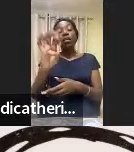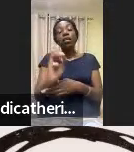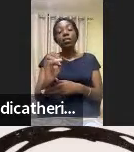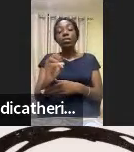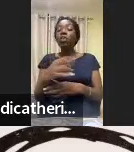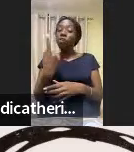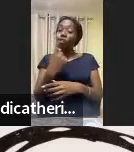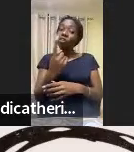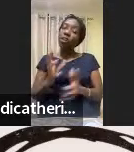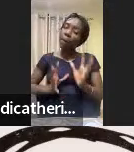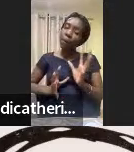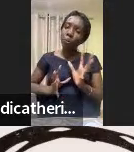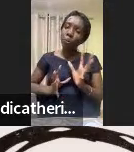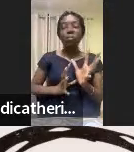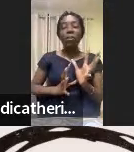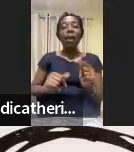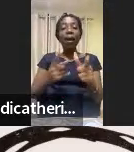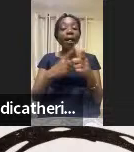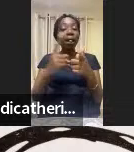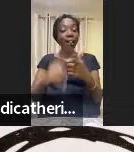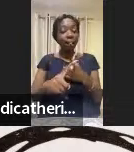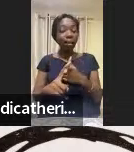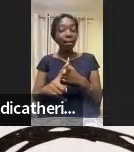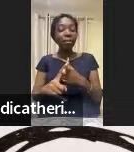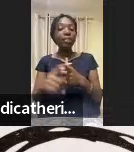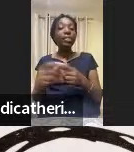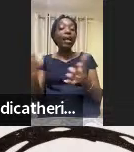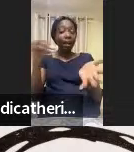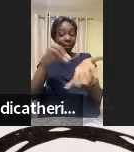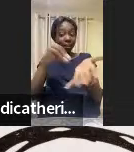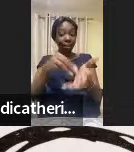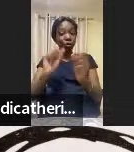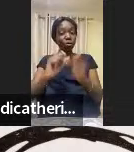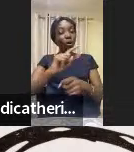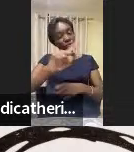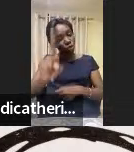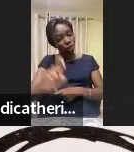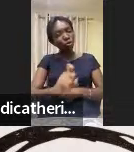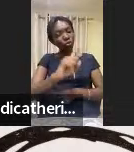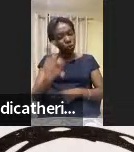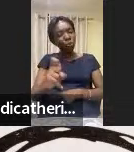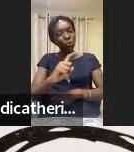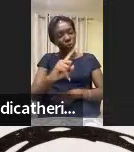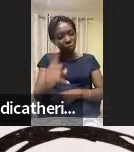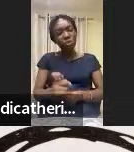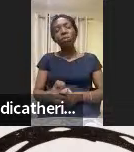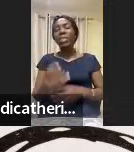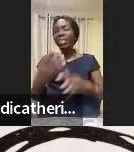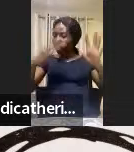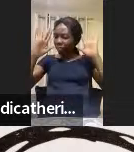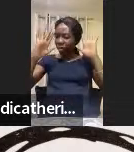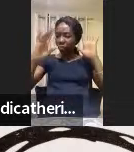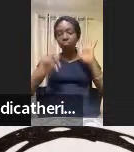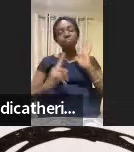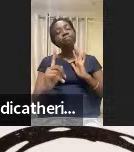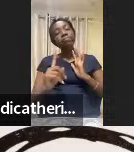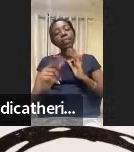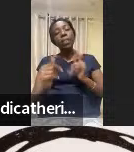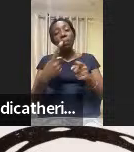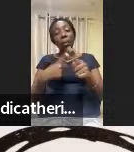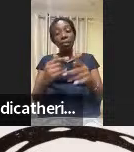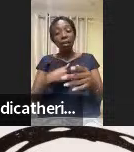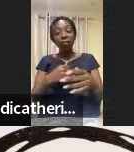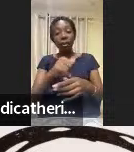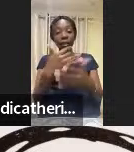it, and ask again and ask again. Never give up. And even behind the scenes, have a